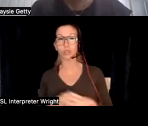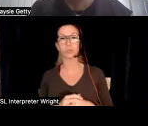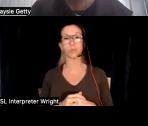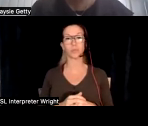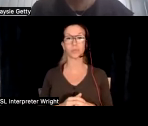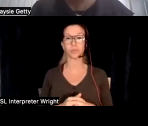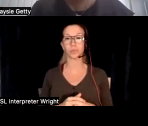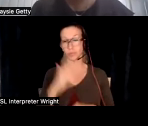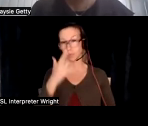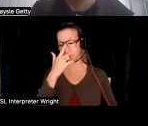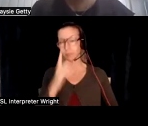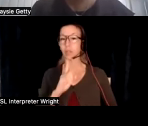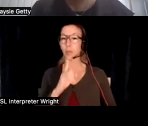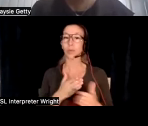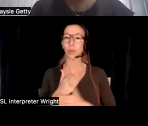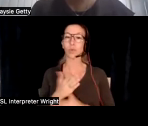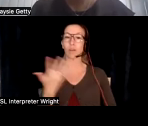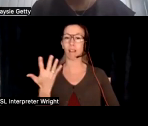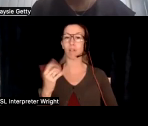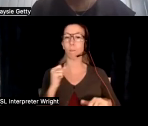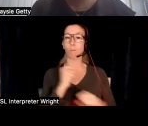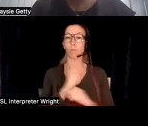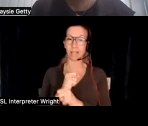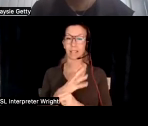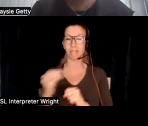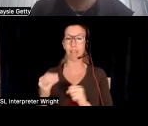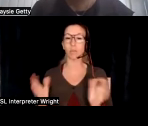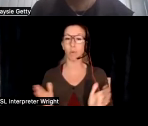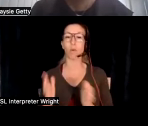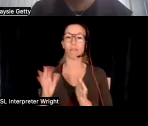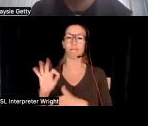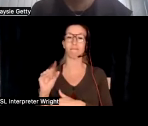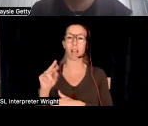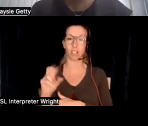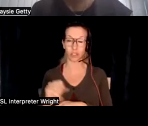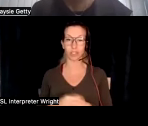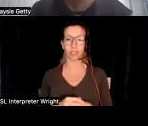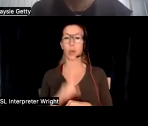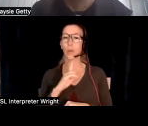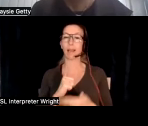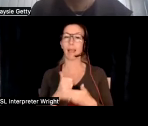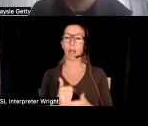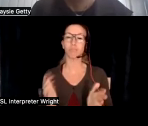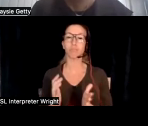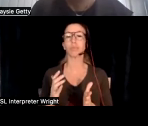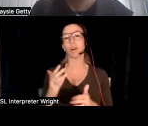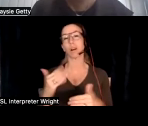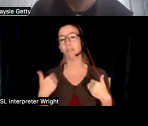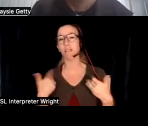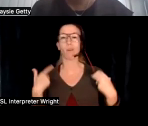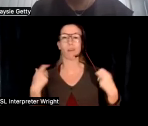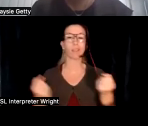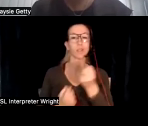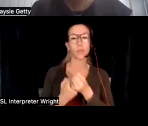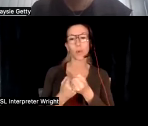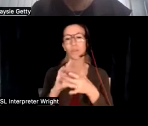it really goes through the 5 protective and promotive factors, and really helps promote young people, promoting healing, supportive